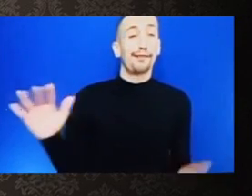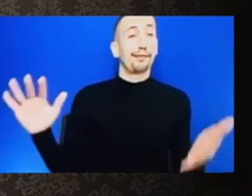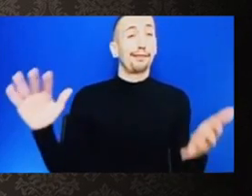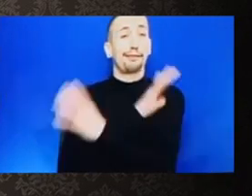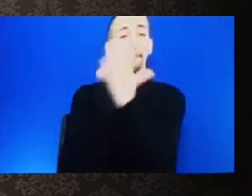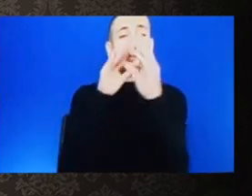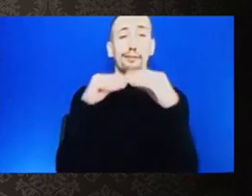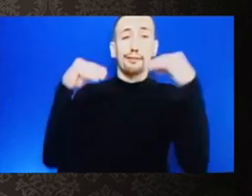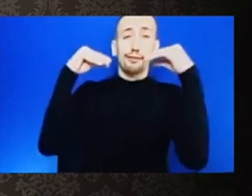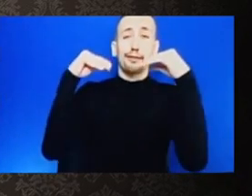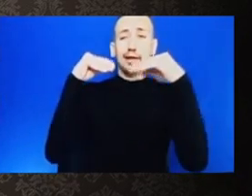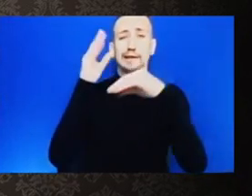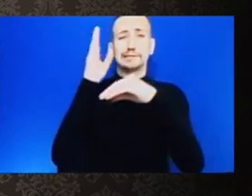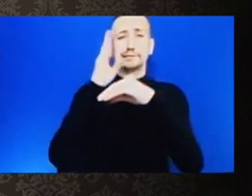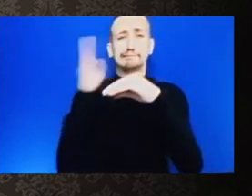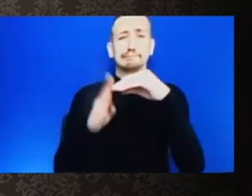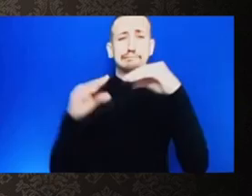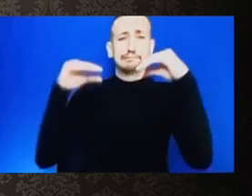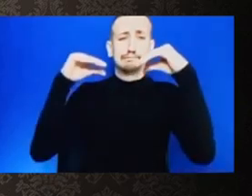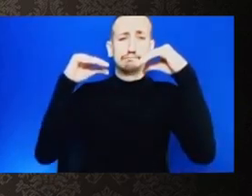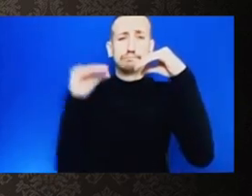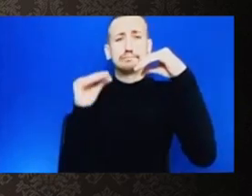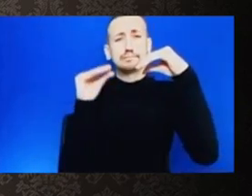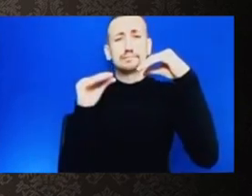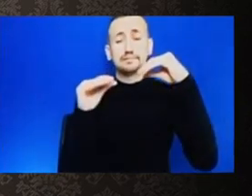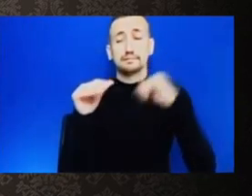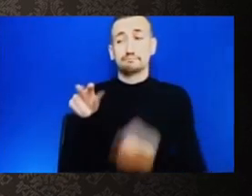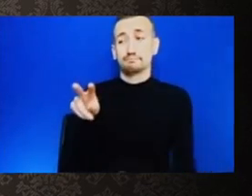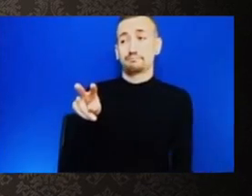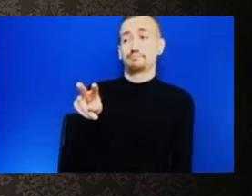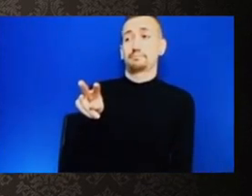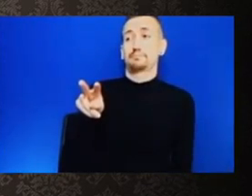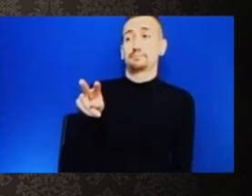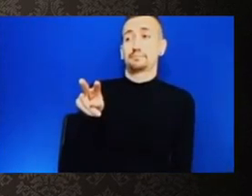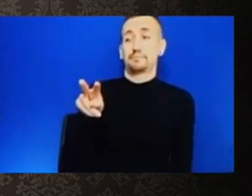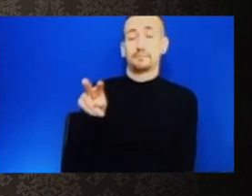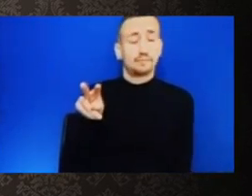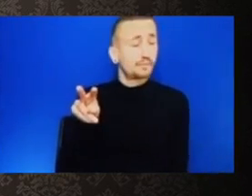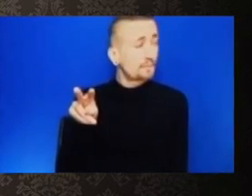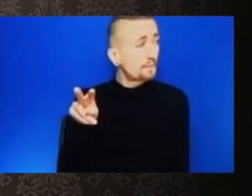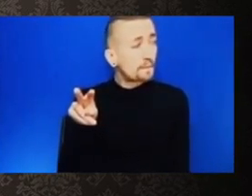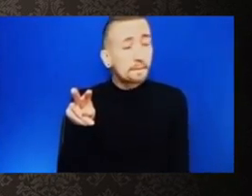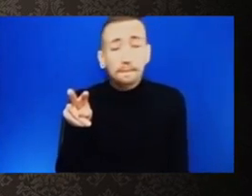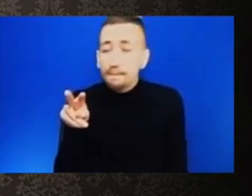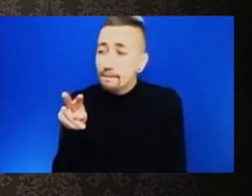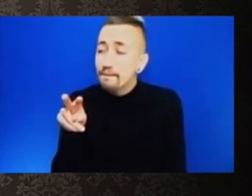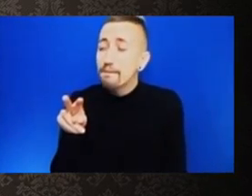You wear the perfect smile, but it's broken at the